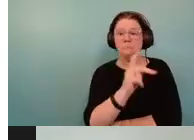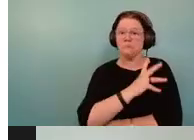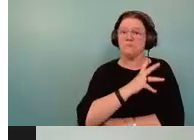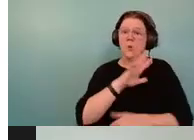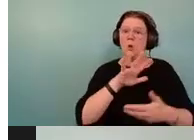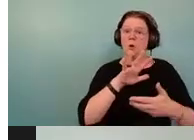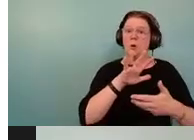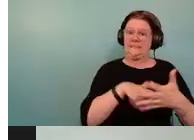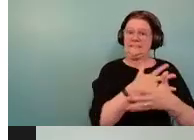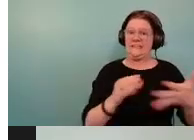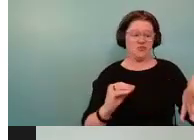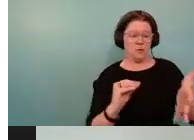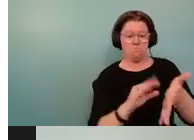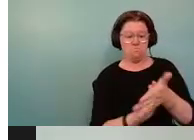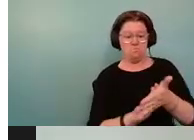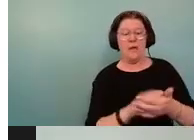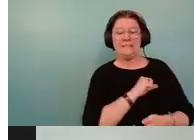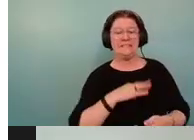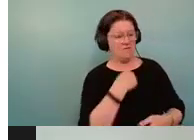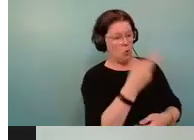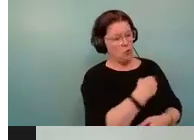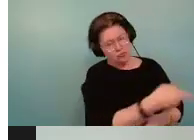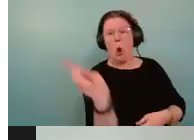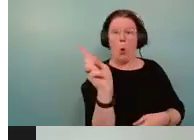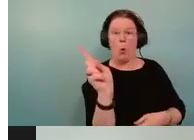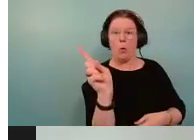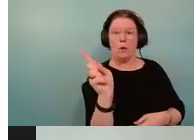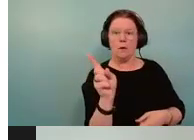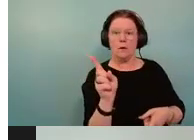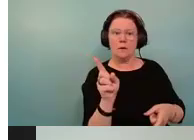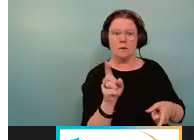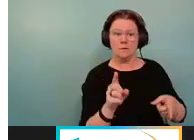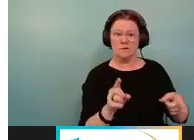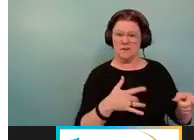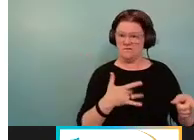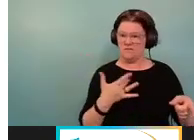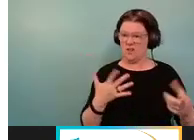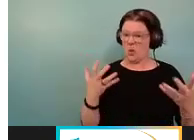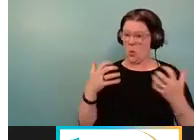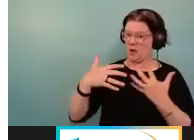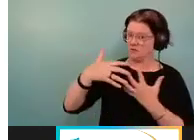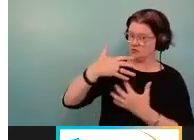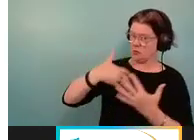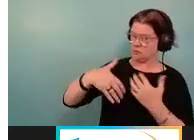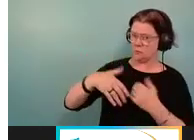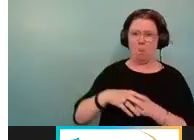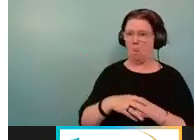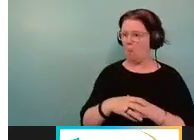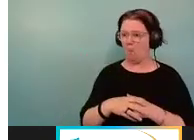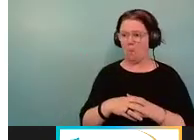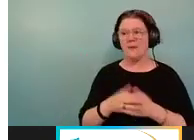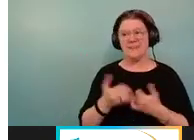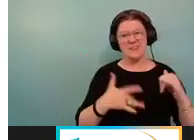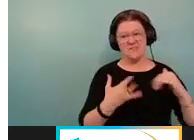on your calendar and you're told to go there doesn't mean that you're feeling social or that you're not feeling